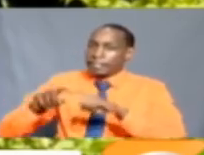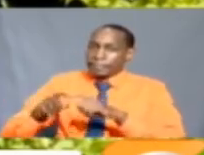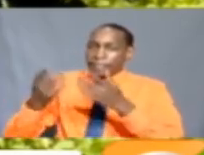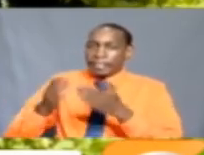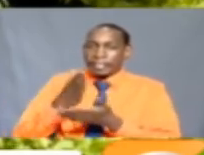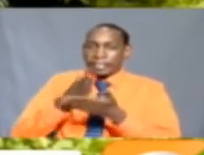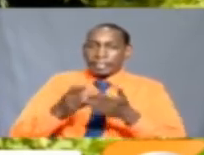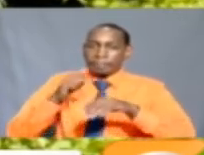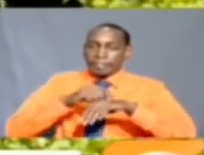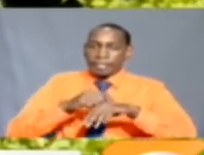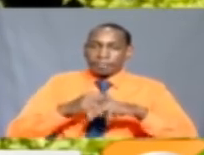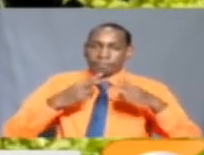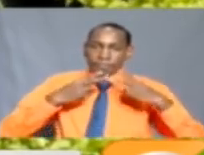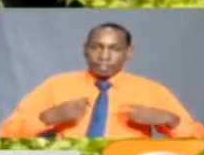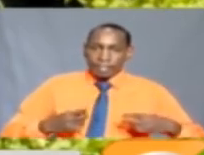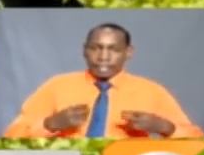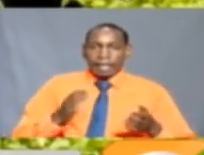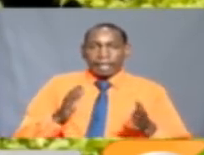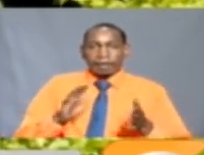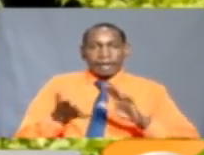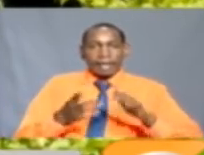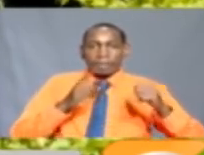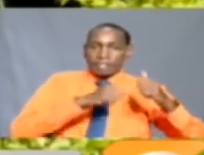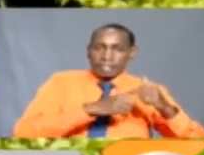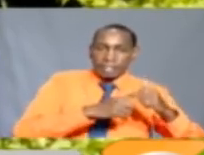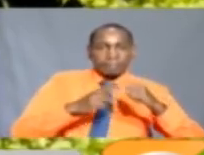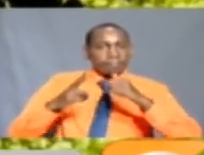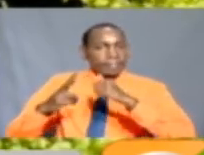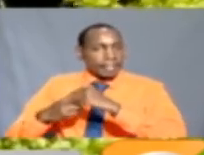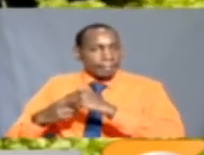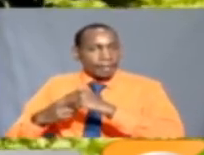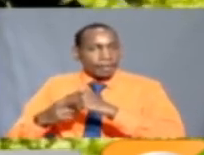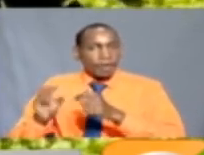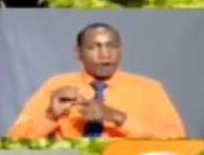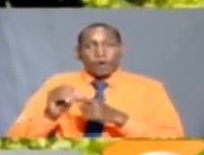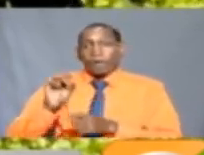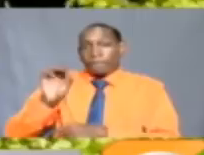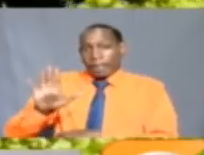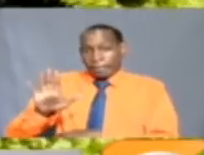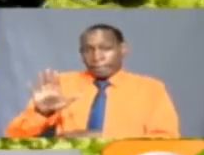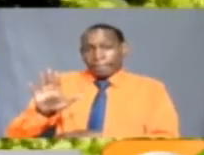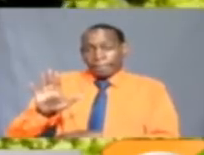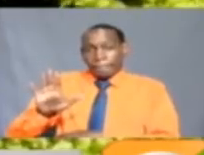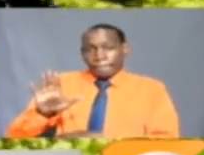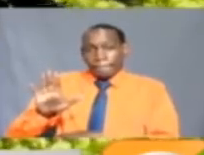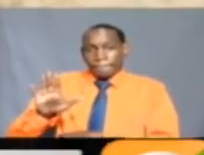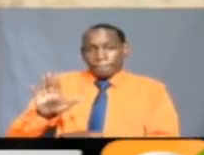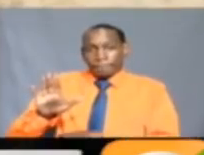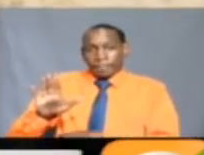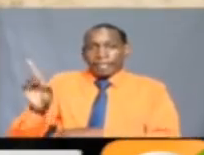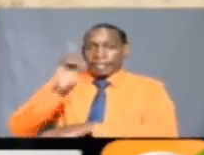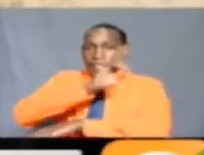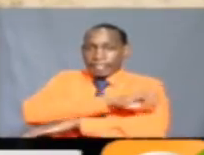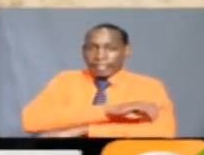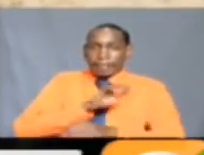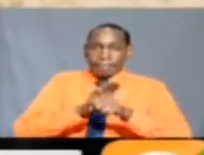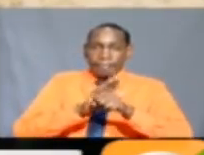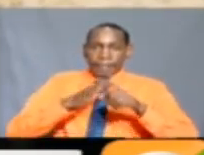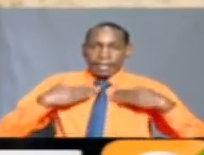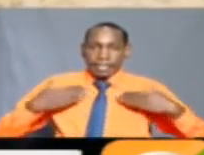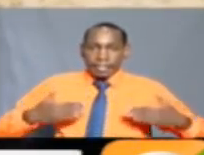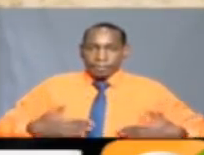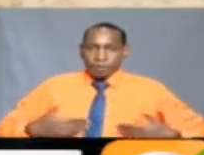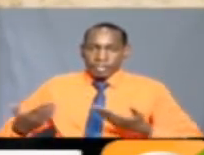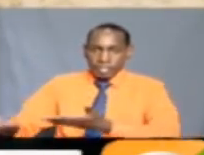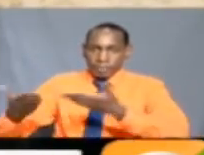huwa tunafanya kama 6, 7 ama 5 kwa siku. Most bodies brought to